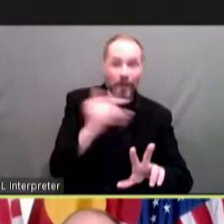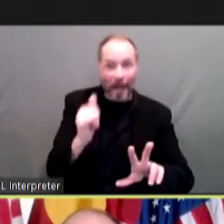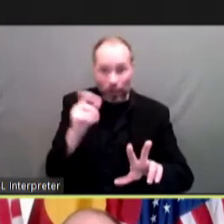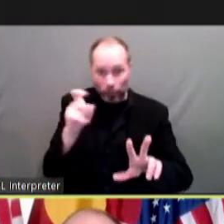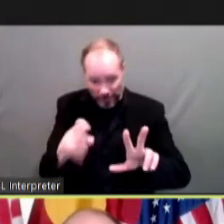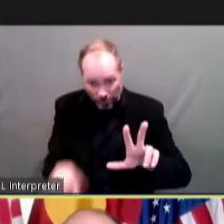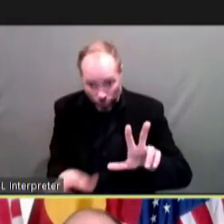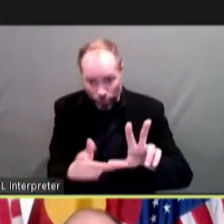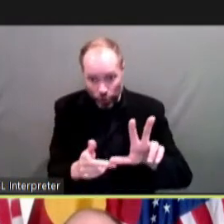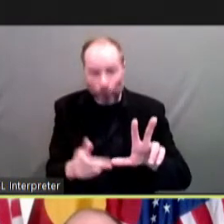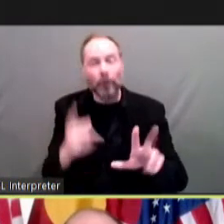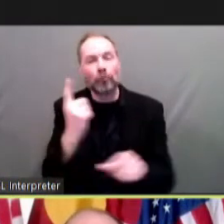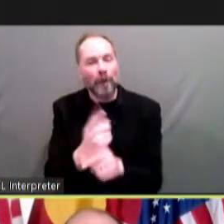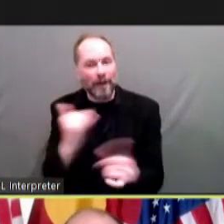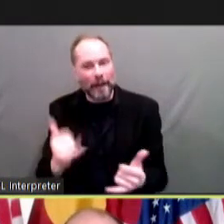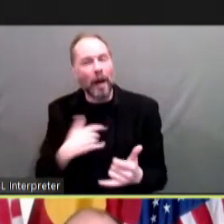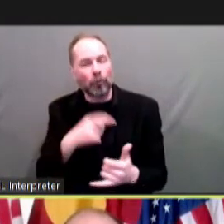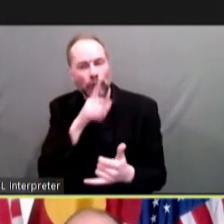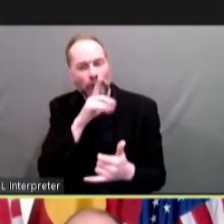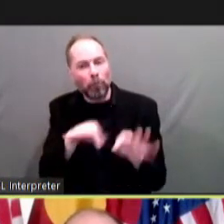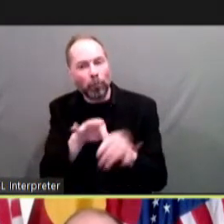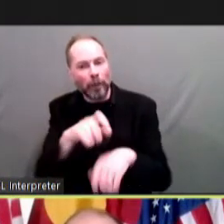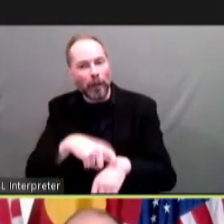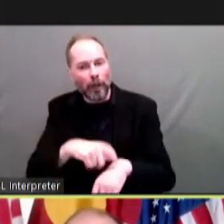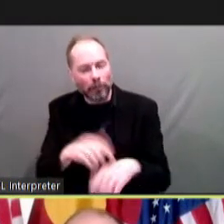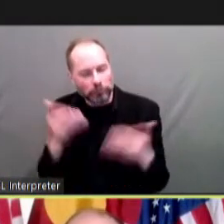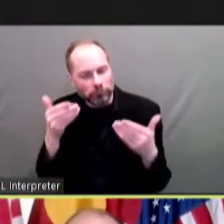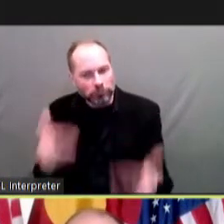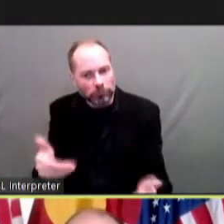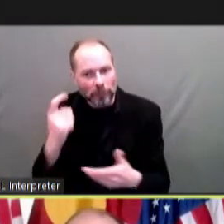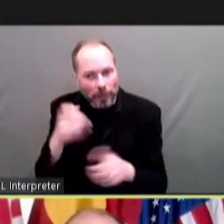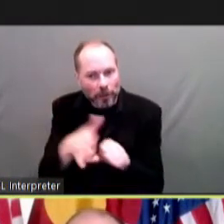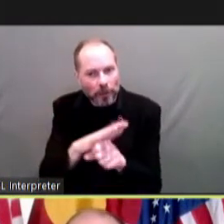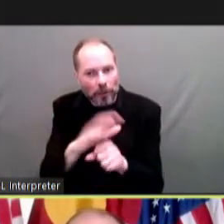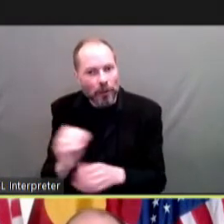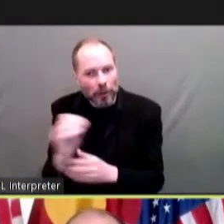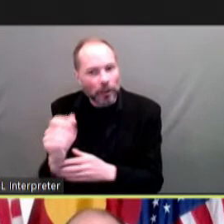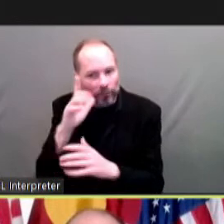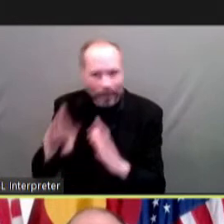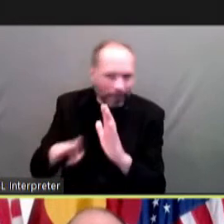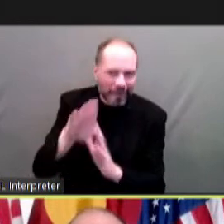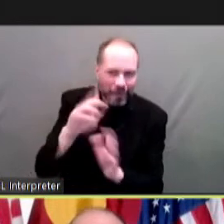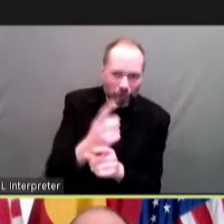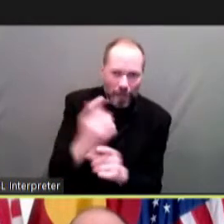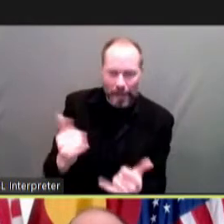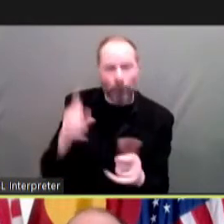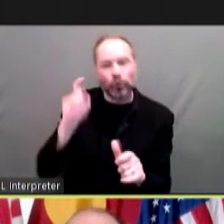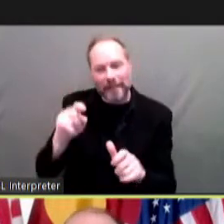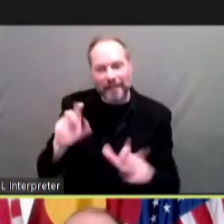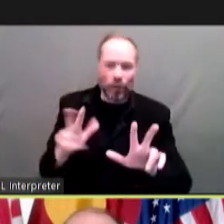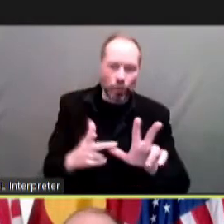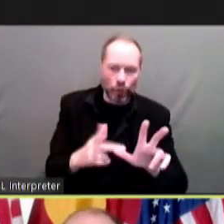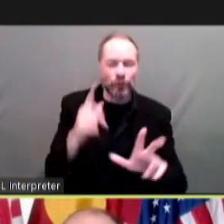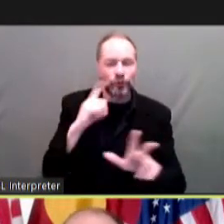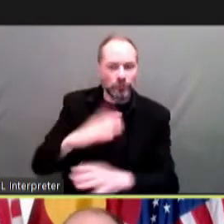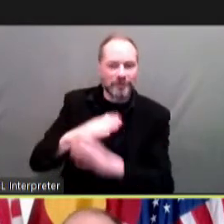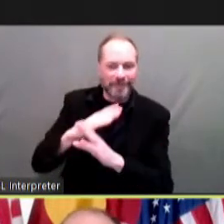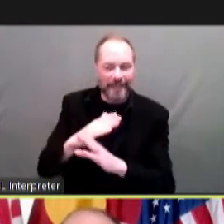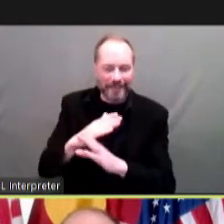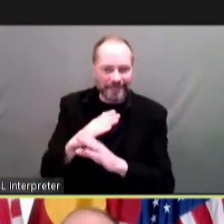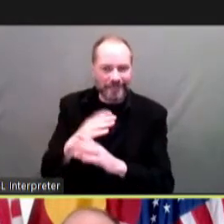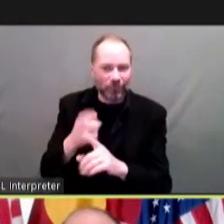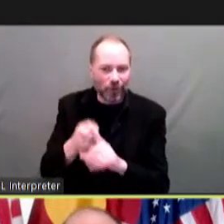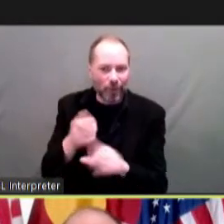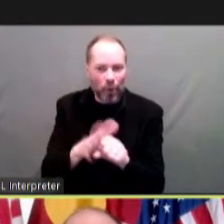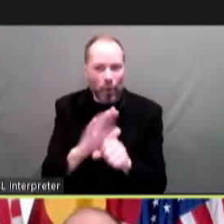Omicron peak, and you need the 3 doses to give you protection against Omicron. I also want to share some